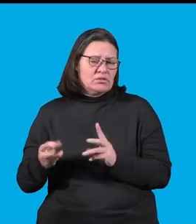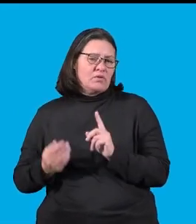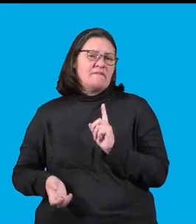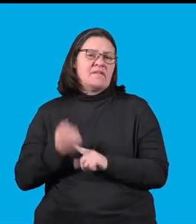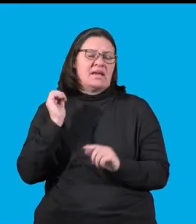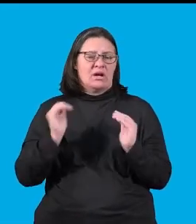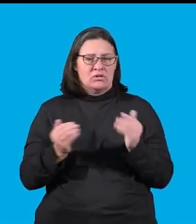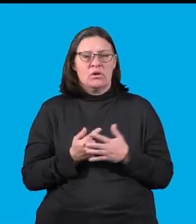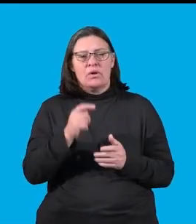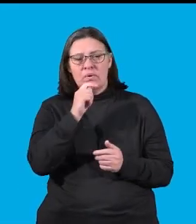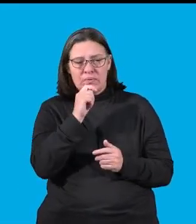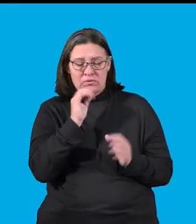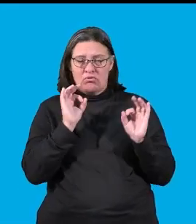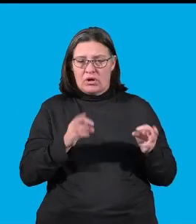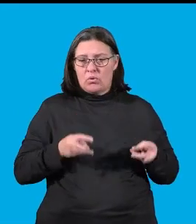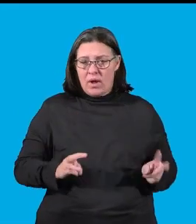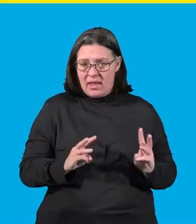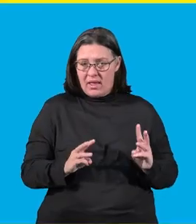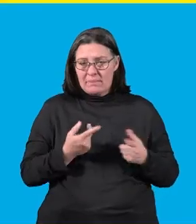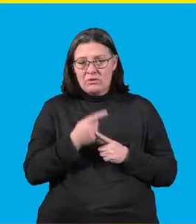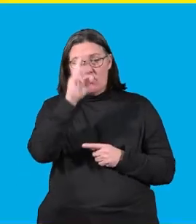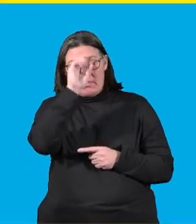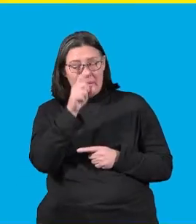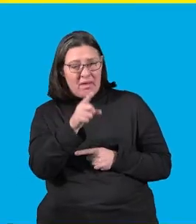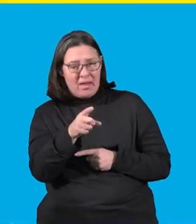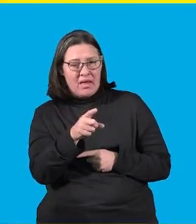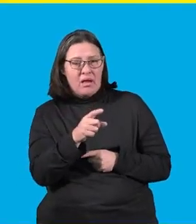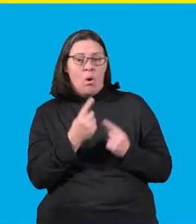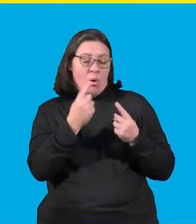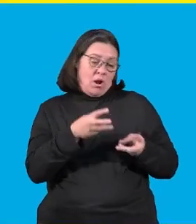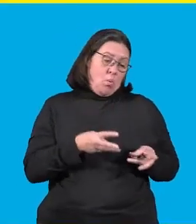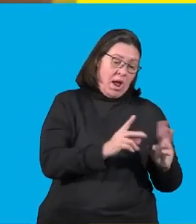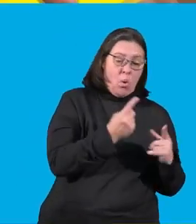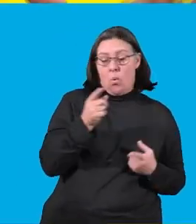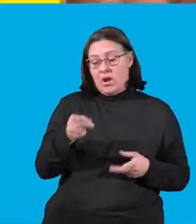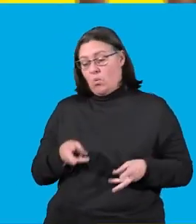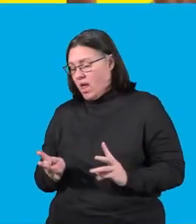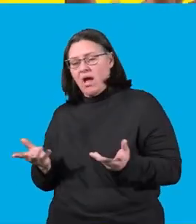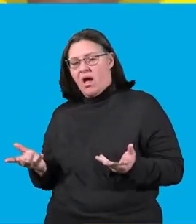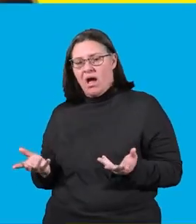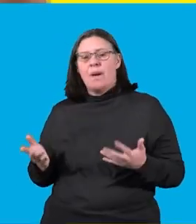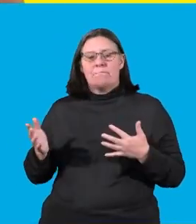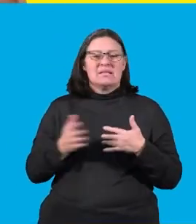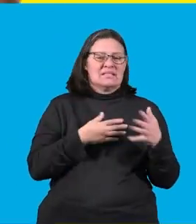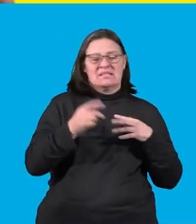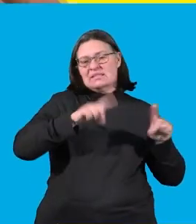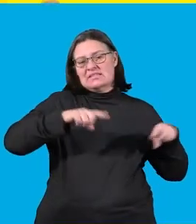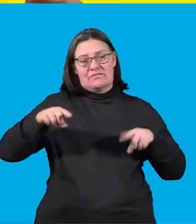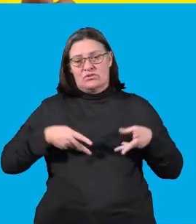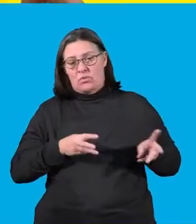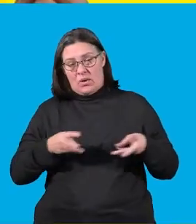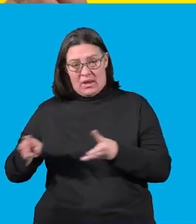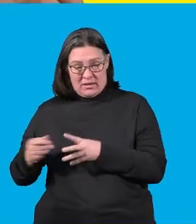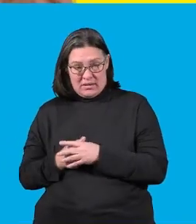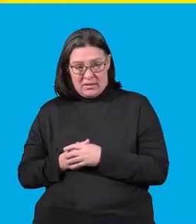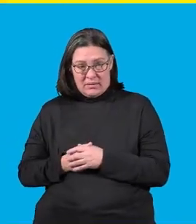methods for finding the equation. Well, we use the correct methods, and remembering that there's not one method that you can use all the time to find the equation